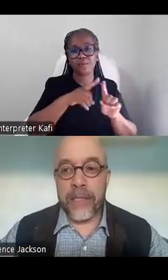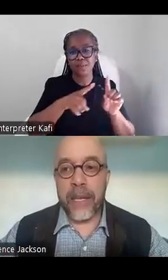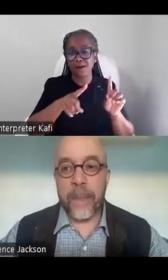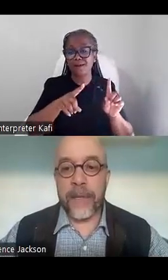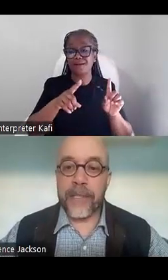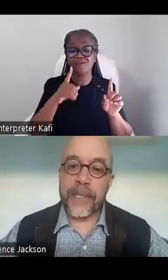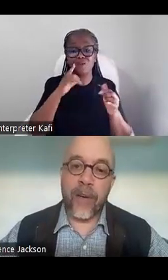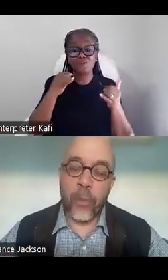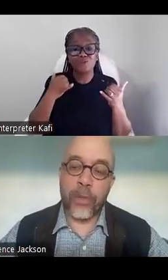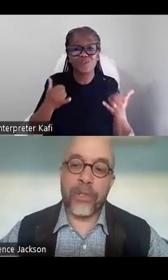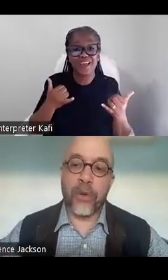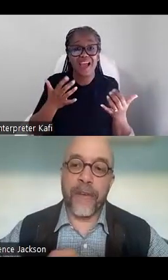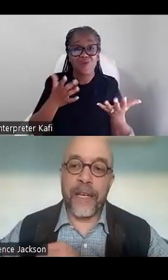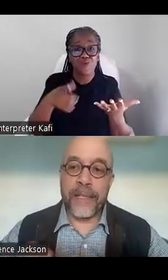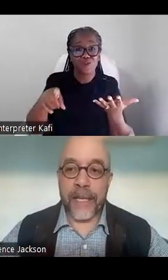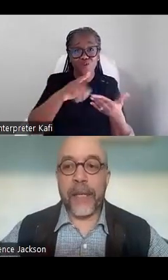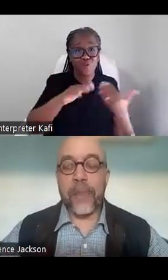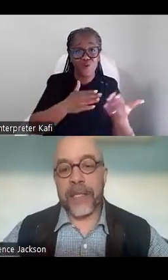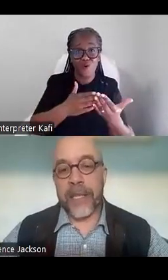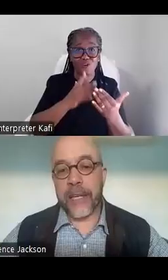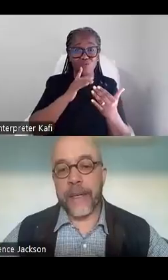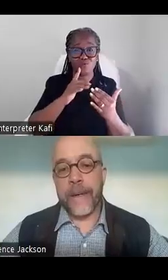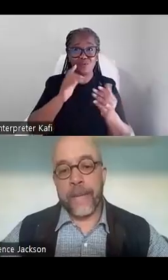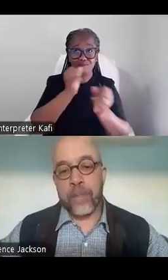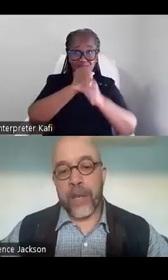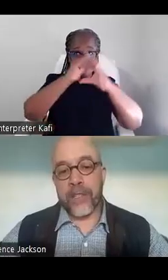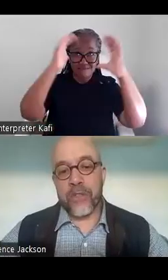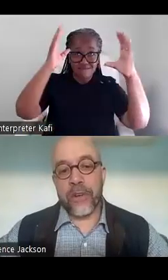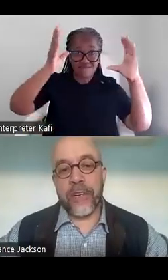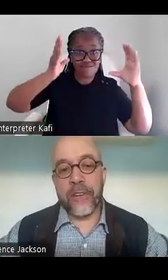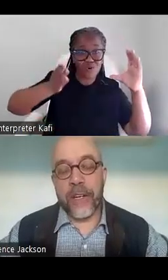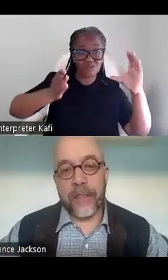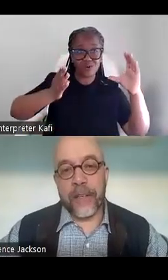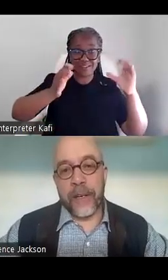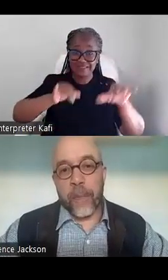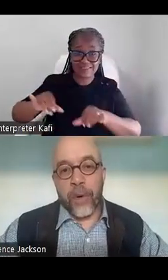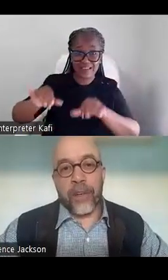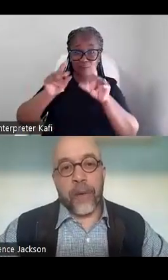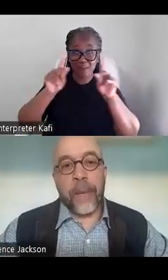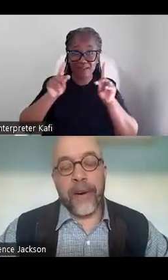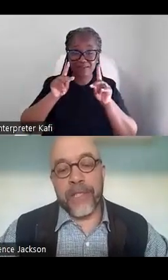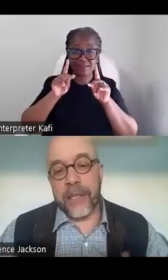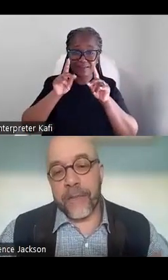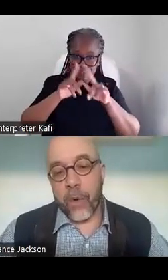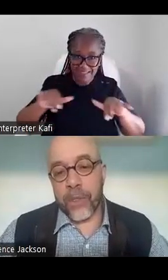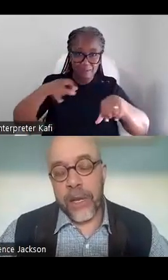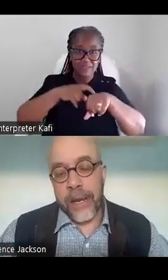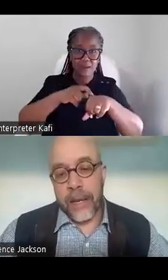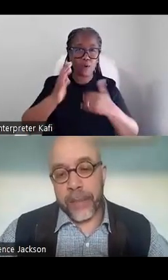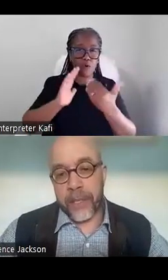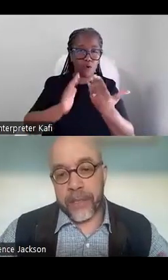at the same place, and almost sort of decade by decade, and to sort of conduct an important comparison. And of